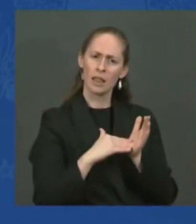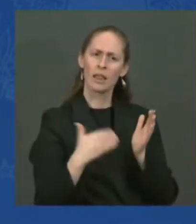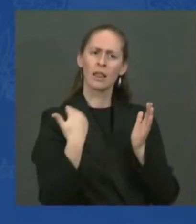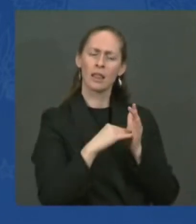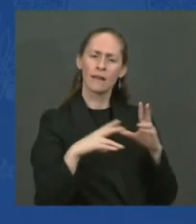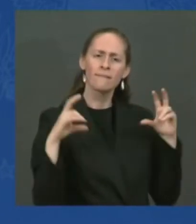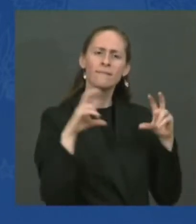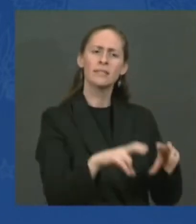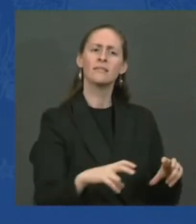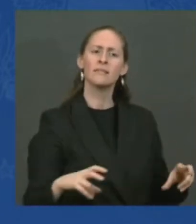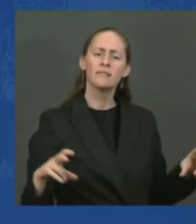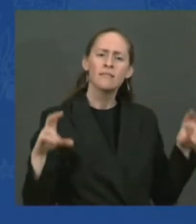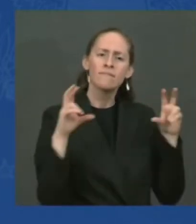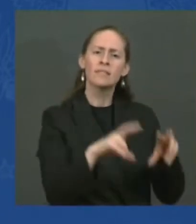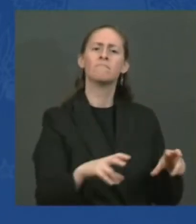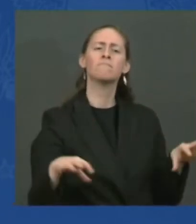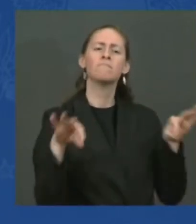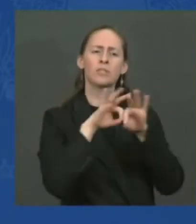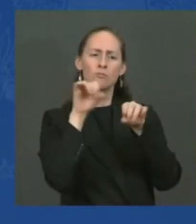on big issues facing our country.